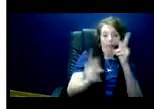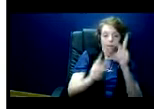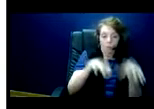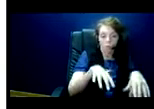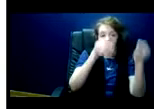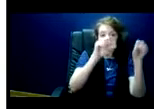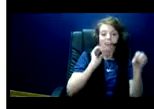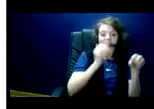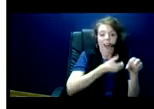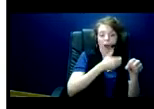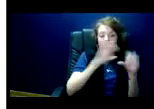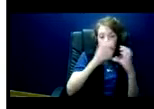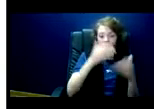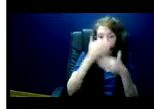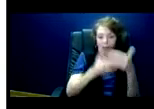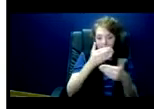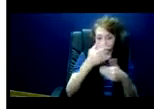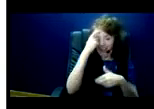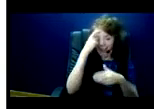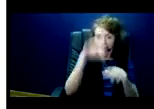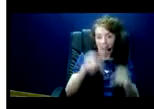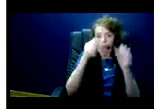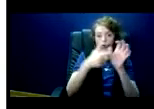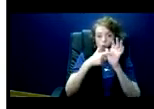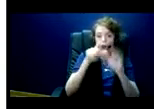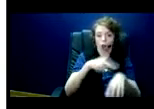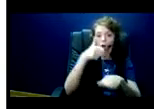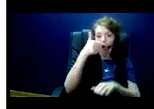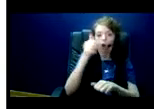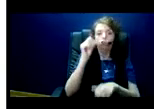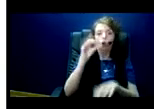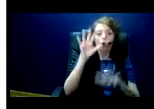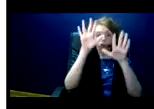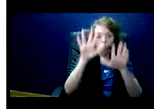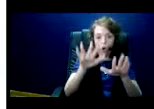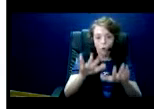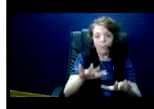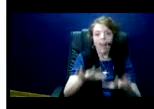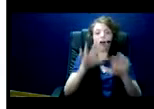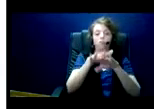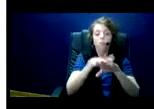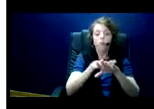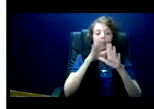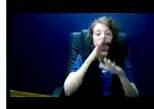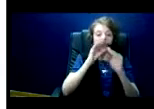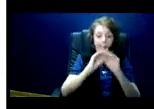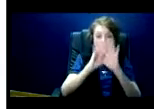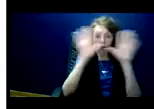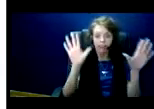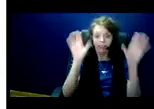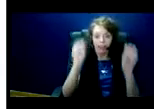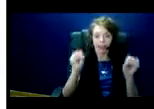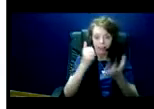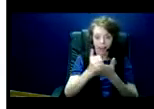classes, processing information can take a little bit longer. So slowing down your speech and speaking clearly can be very useful,